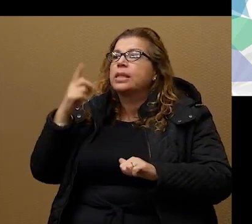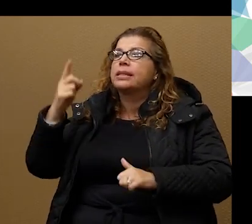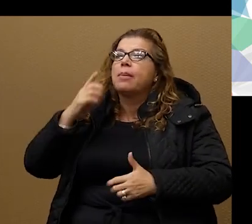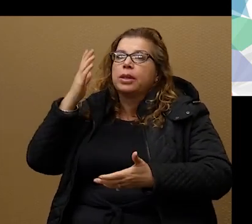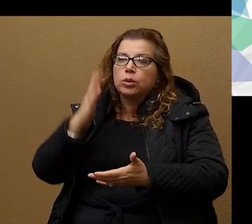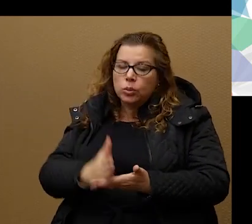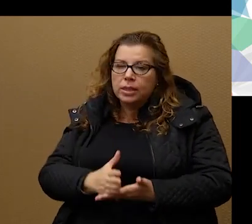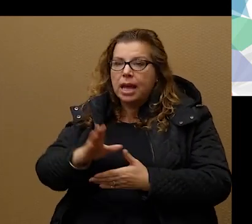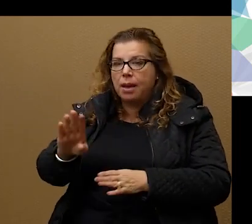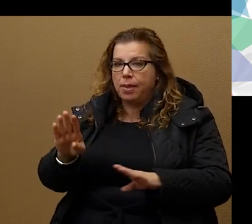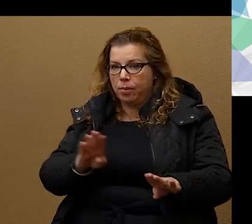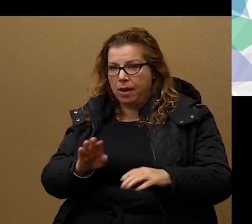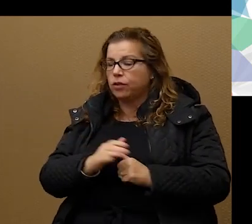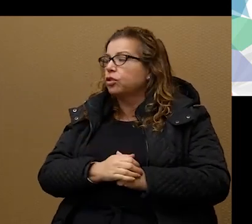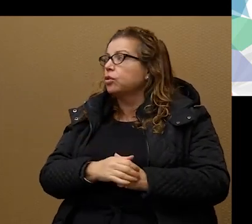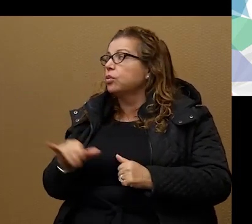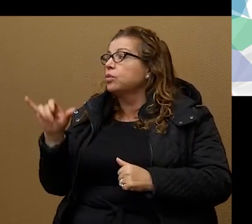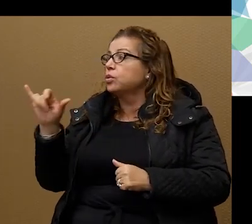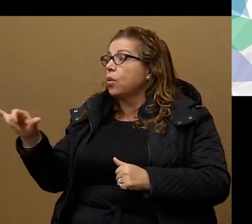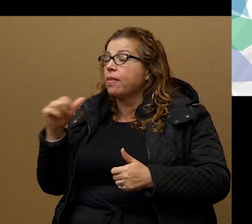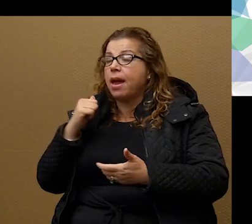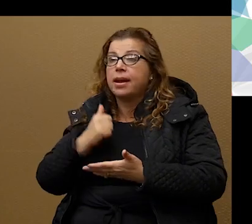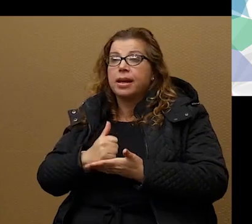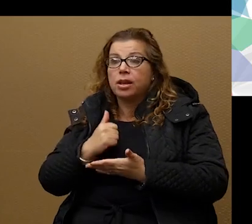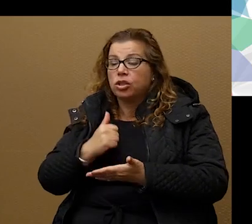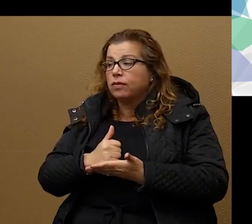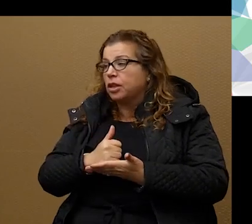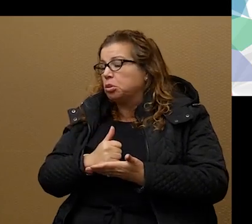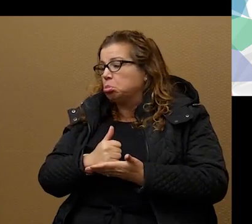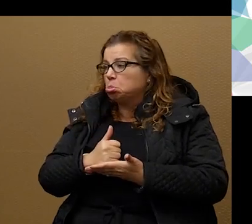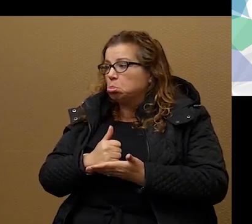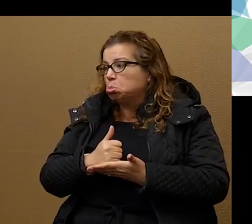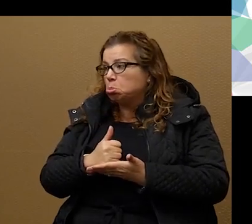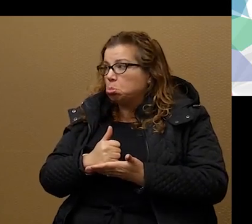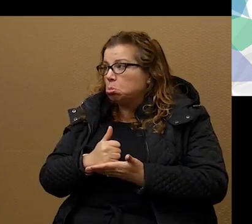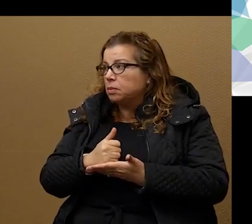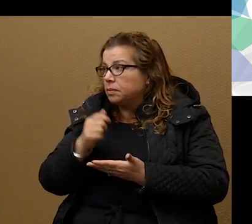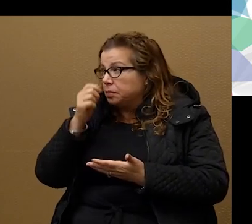that behavior. So this intervention might be,